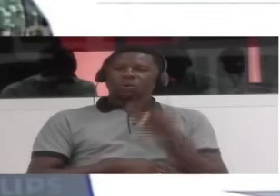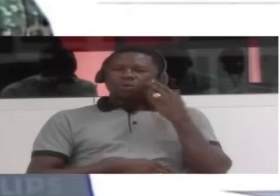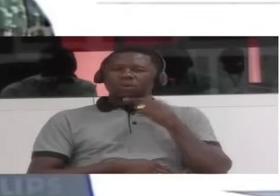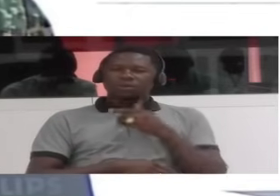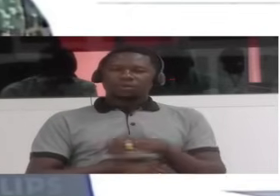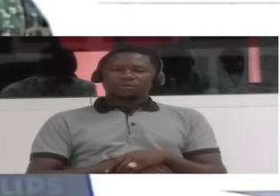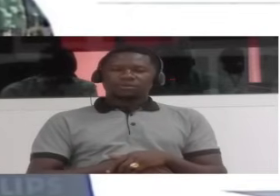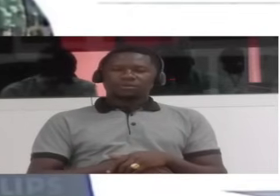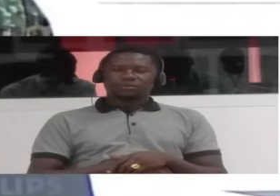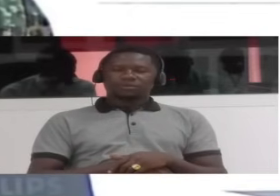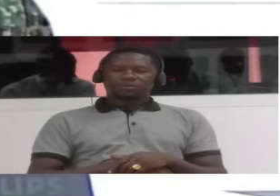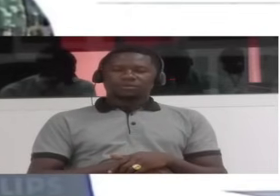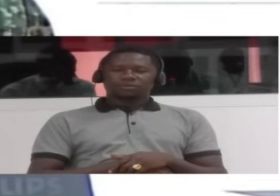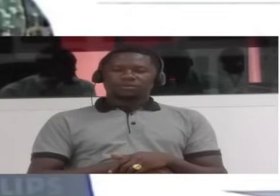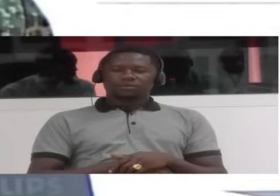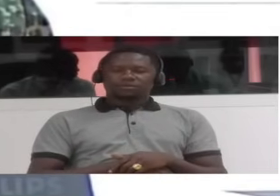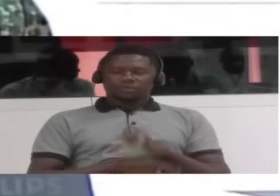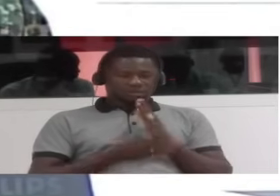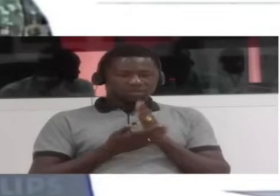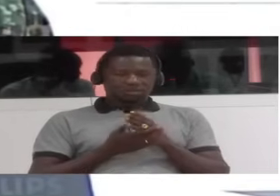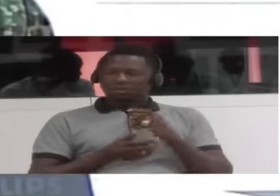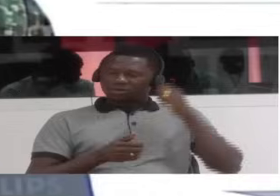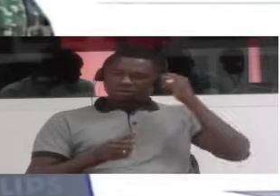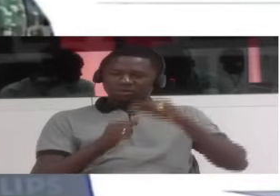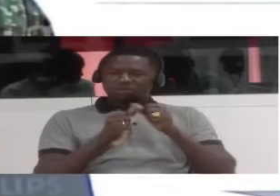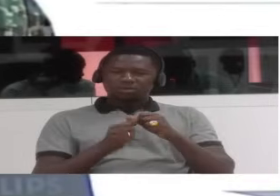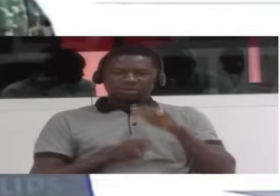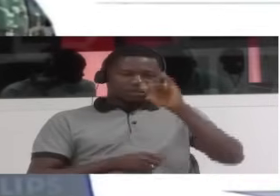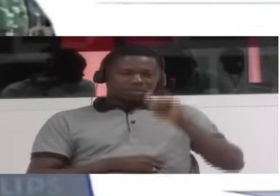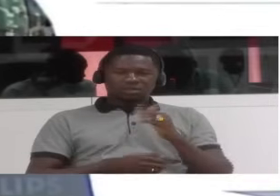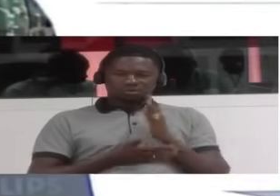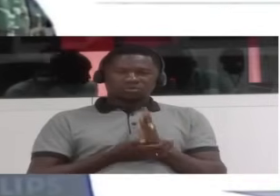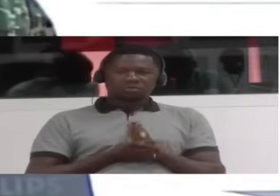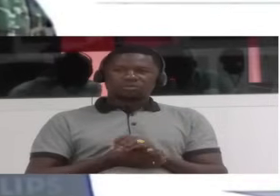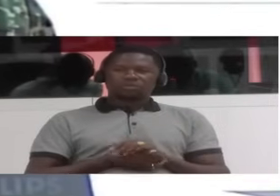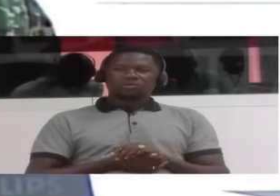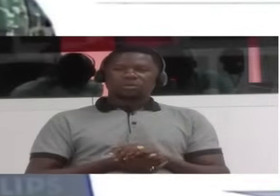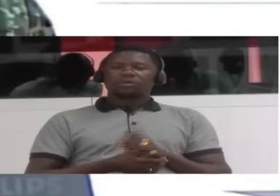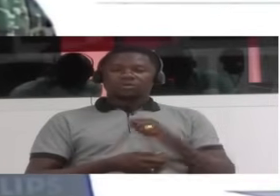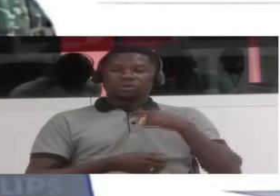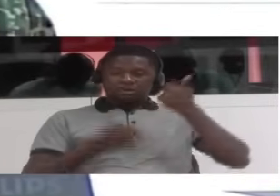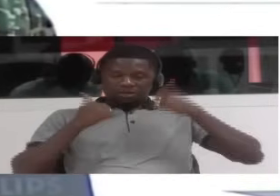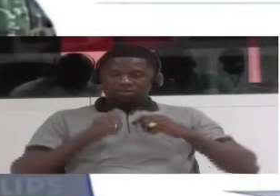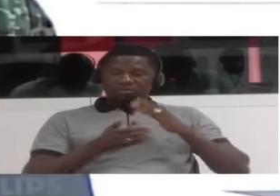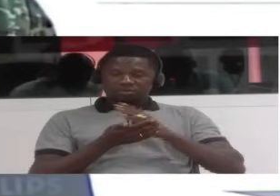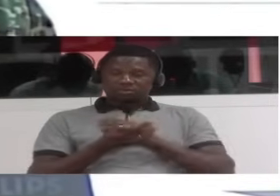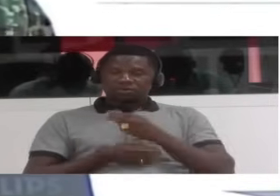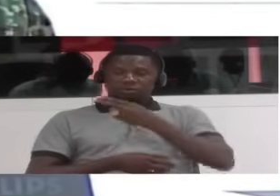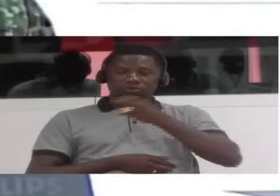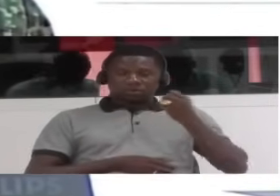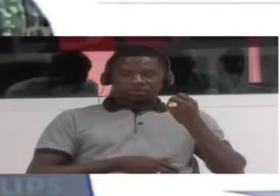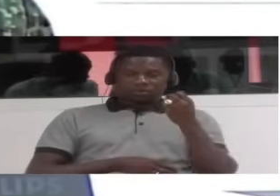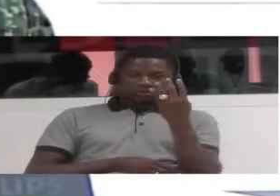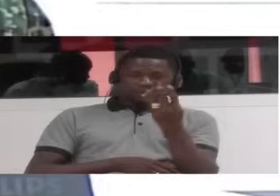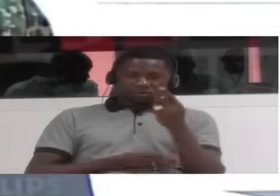Oh, specifically, I cannot remember the year, actually. But it was before 2004, correct?